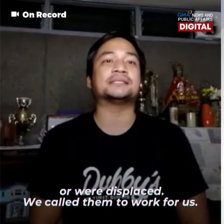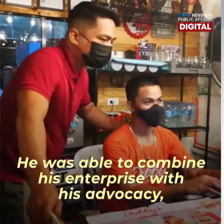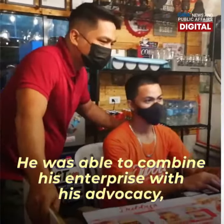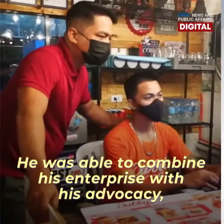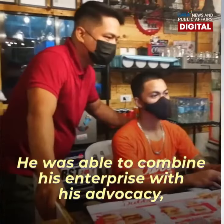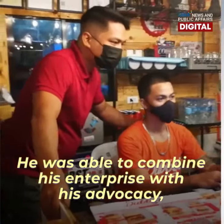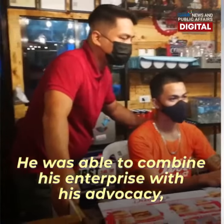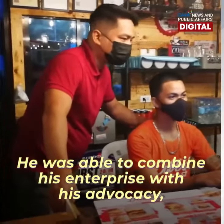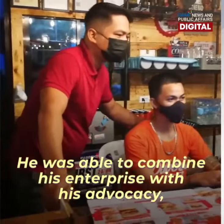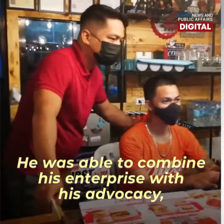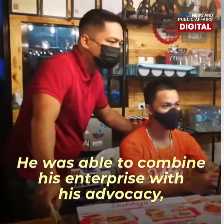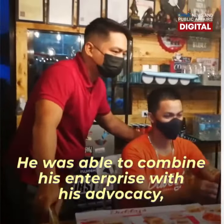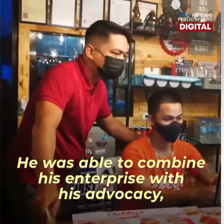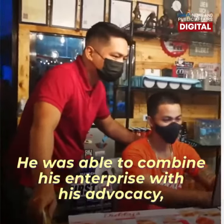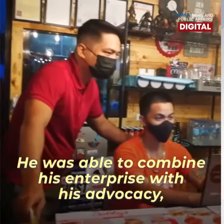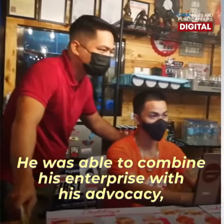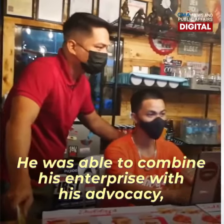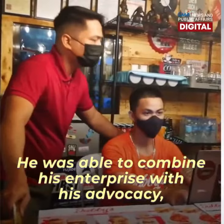us.